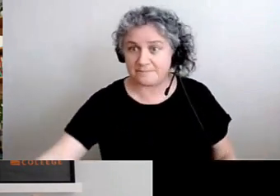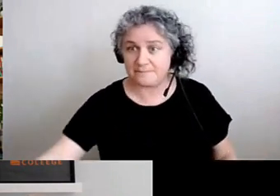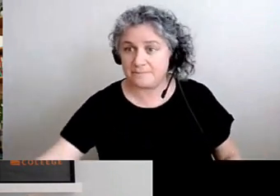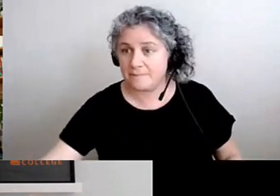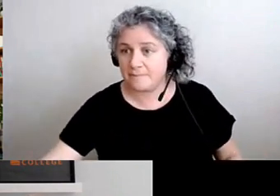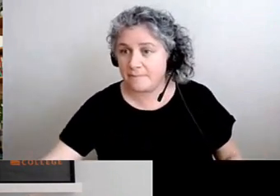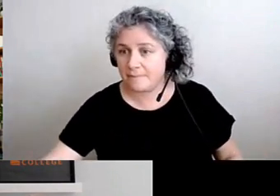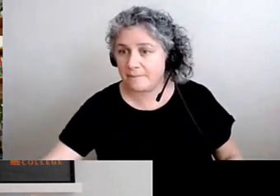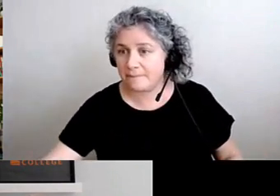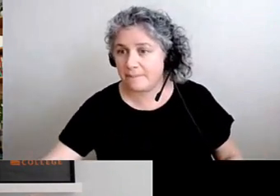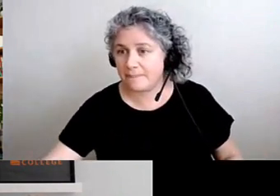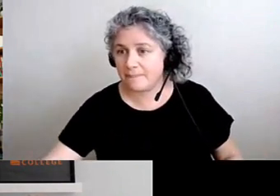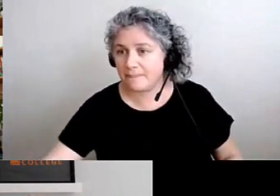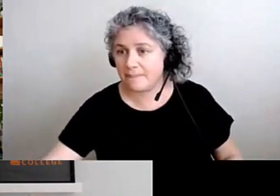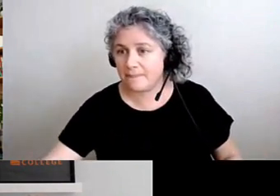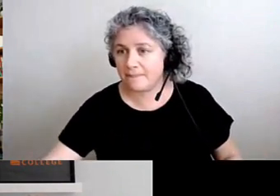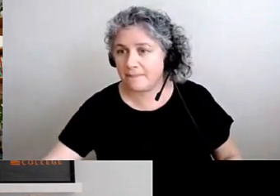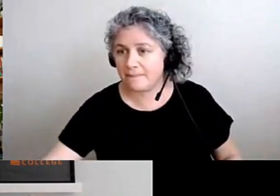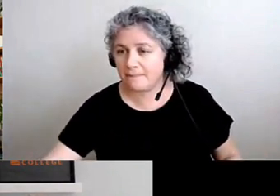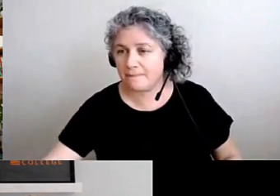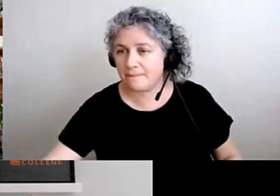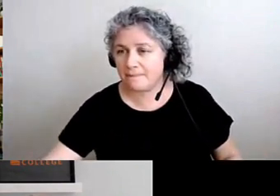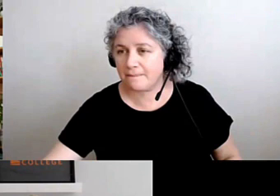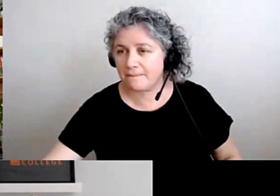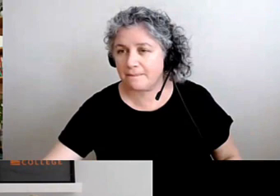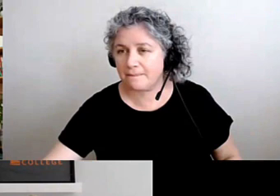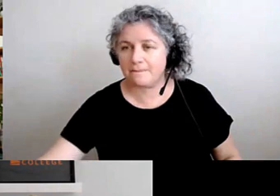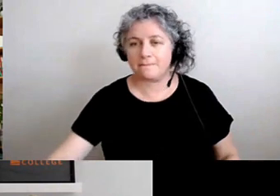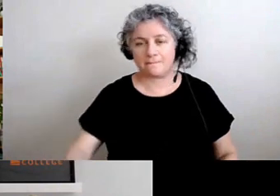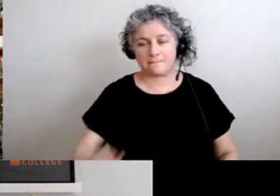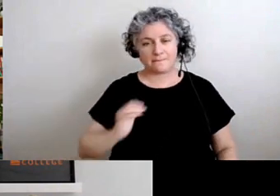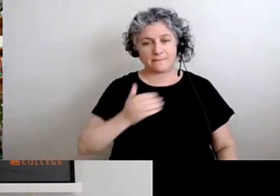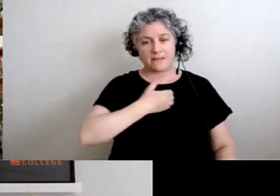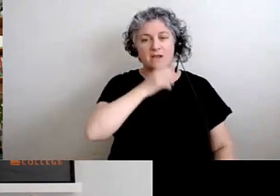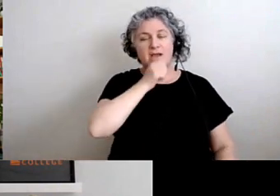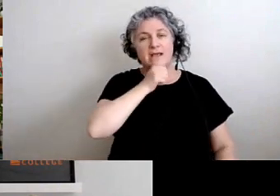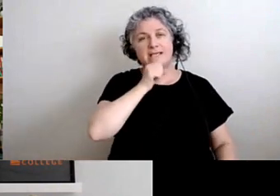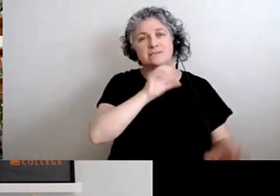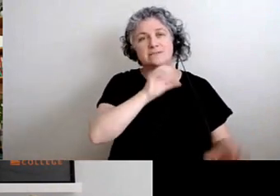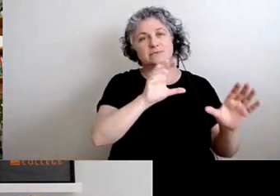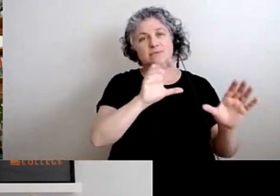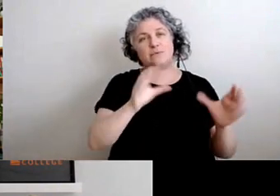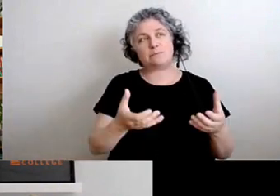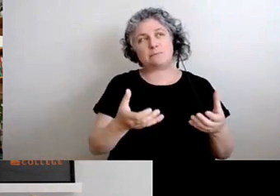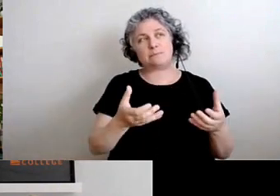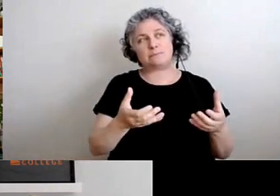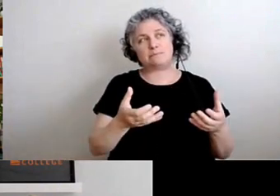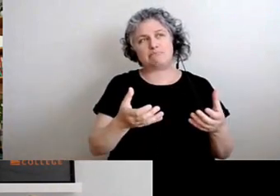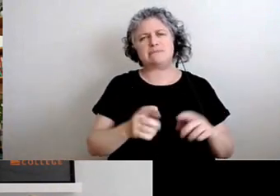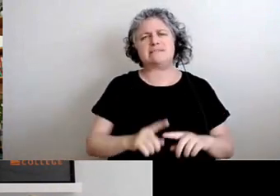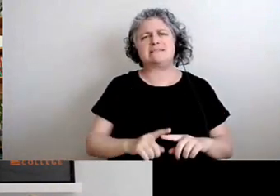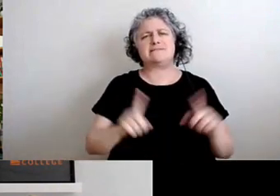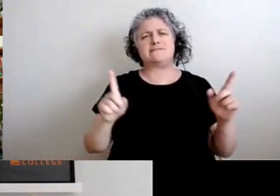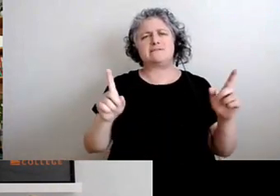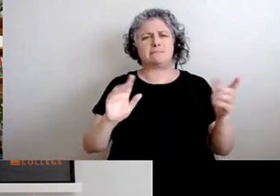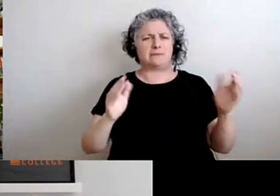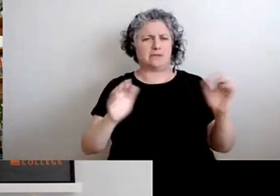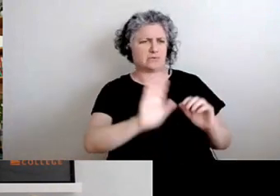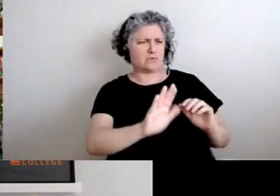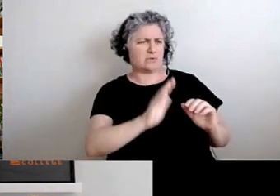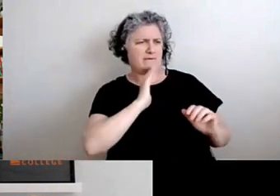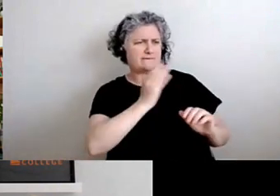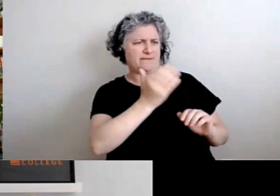Our age group is a little different in terms of who we're reaching, but in spite of that, like our average age is